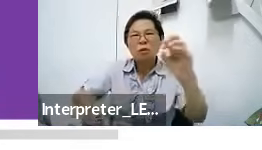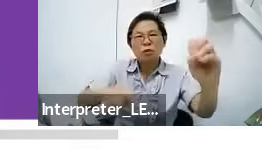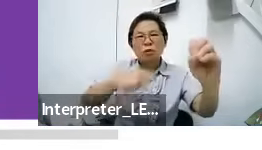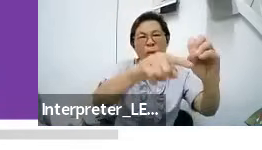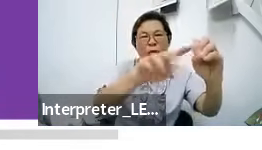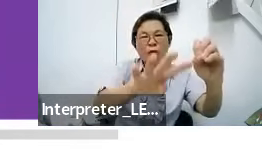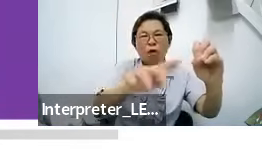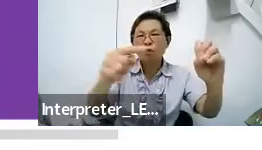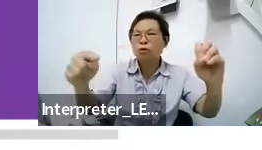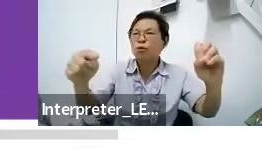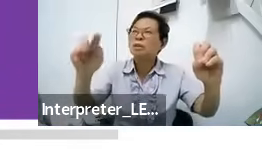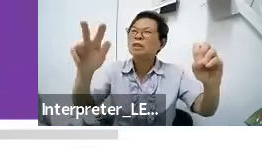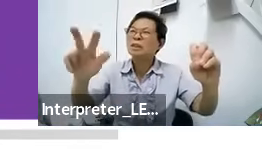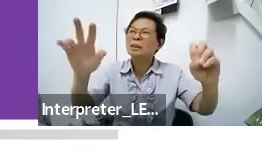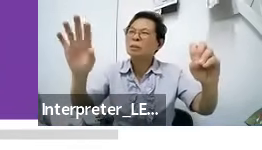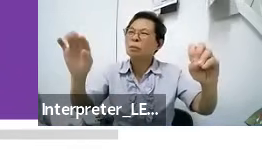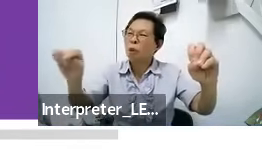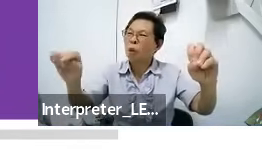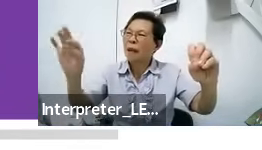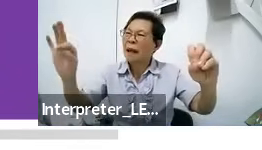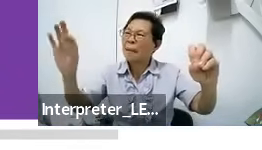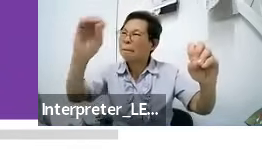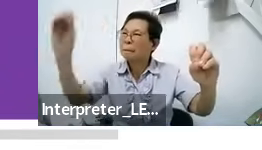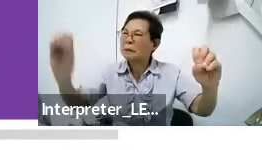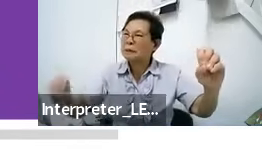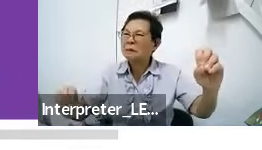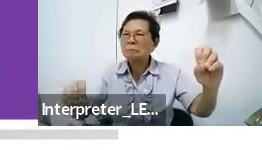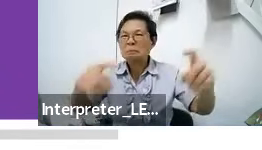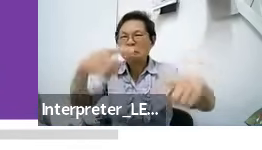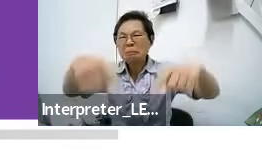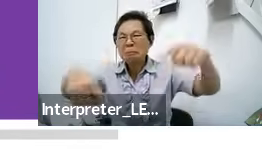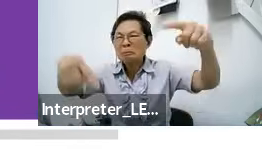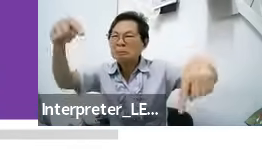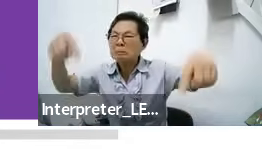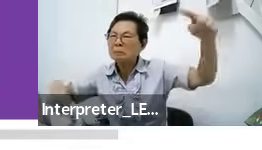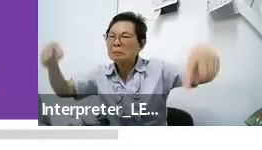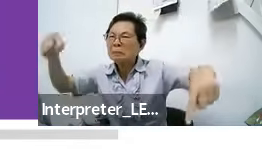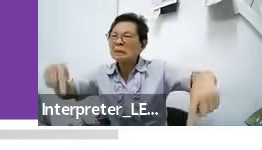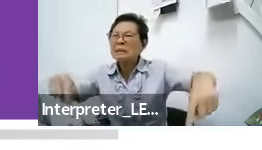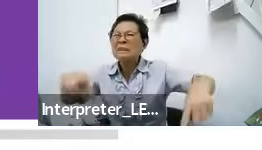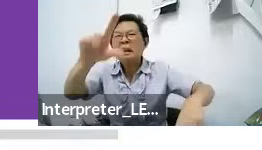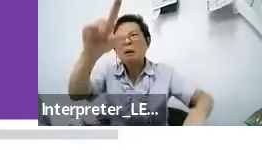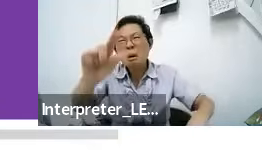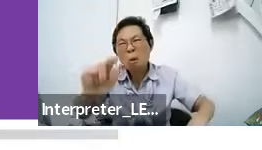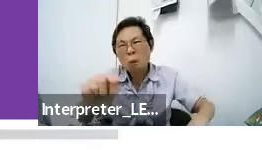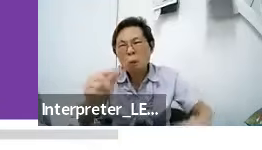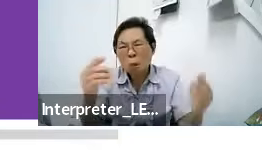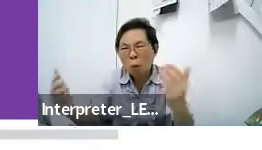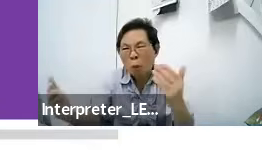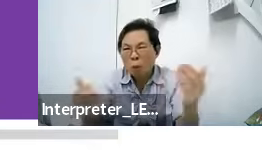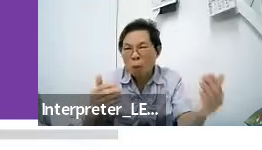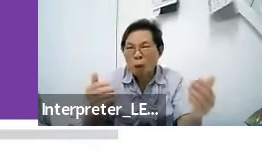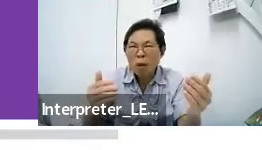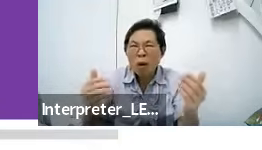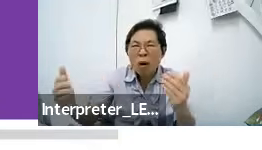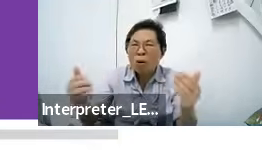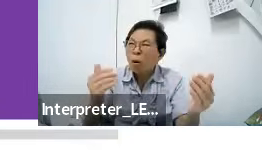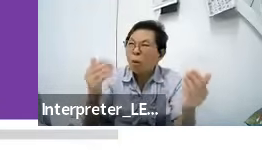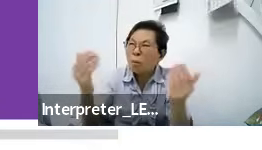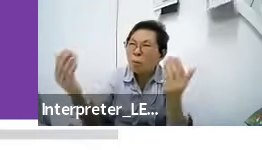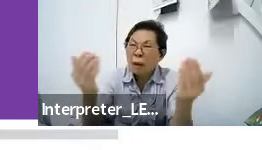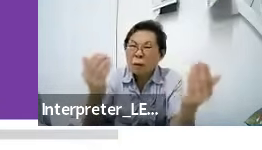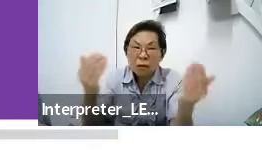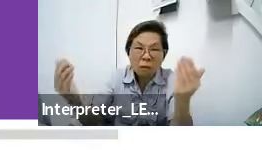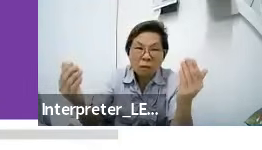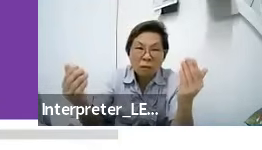to 3.9%, which is still a bit low compared to the world